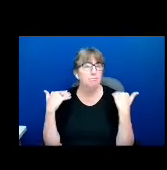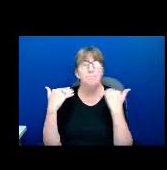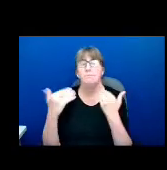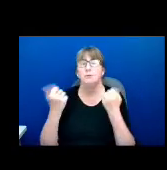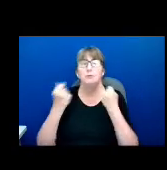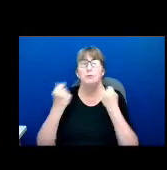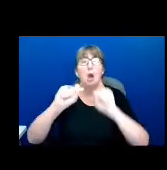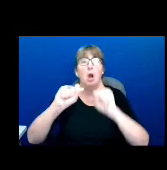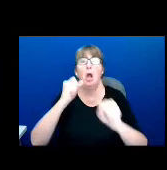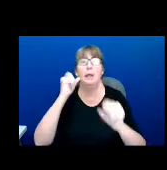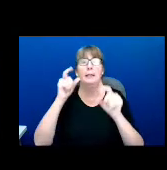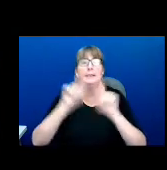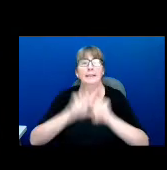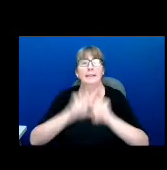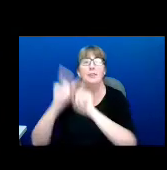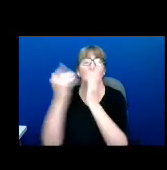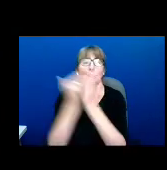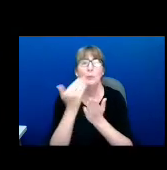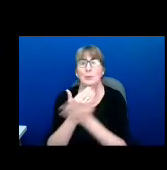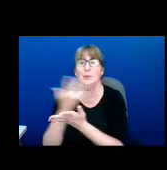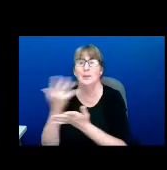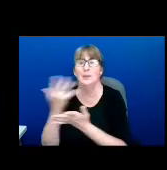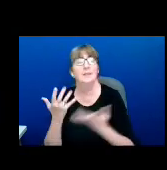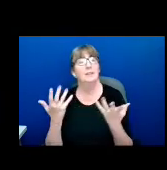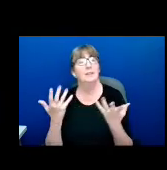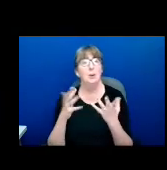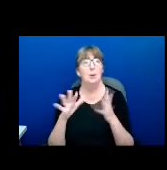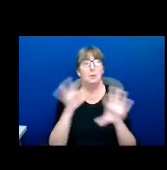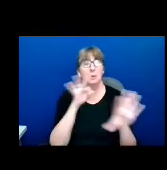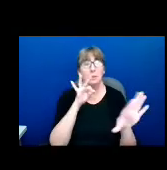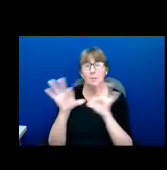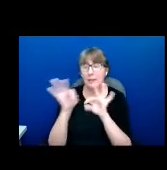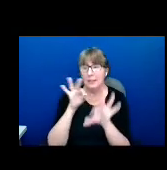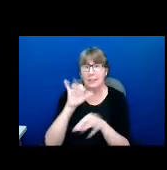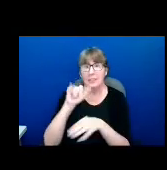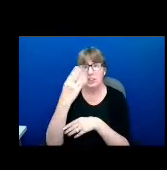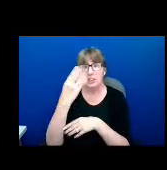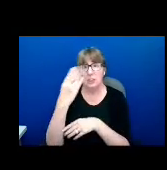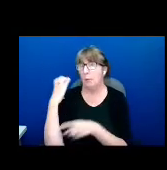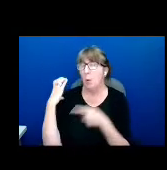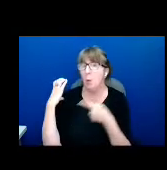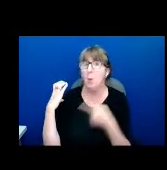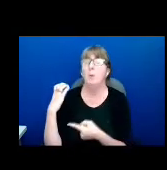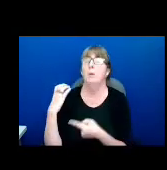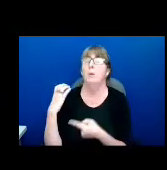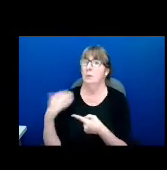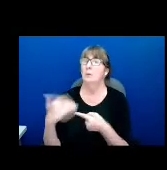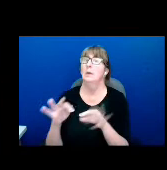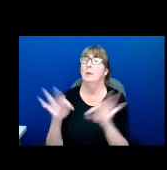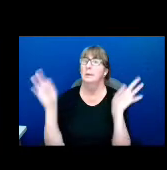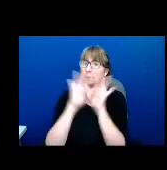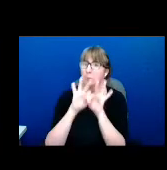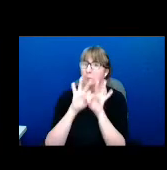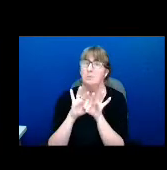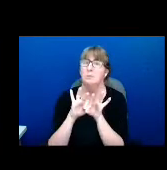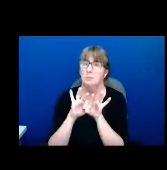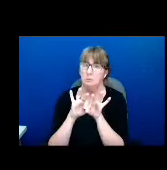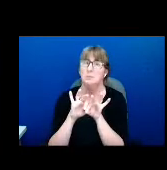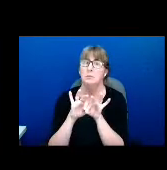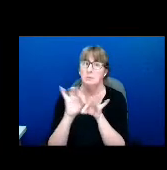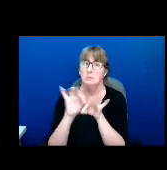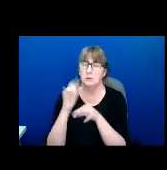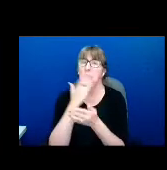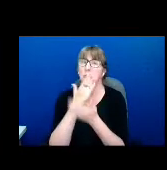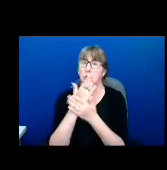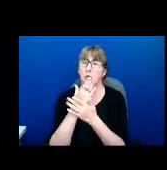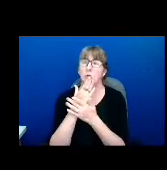your job coach, that's an important choice. A lot of times in my